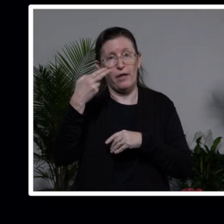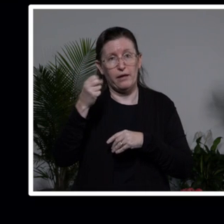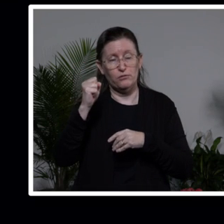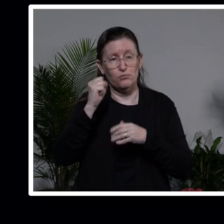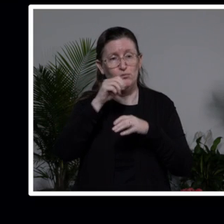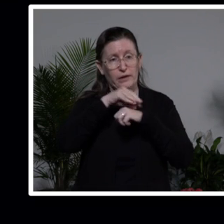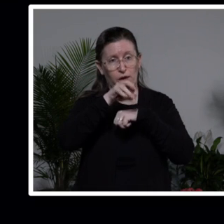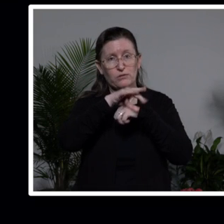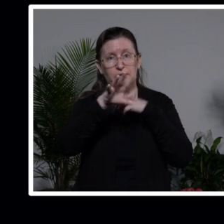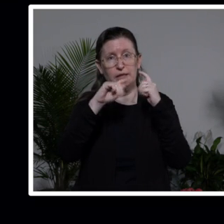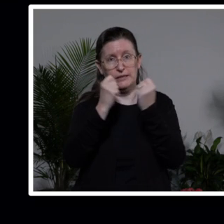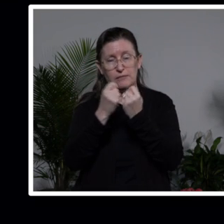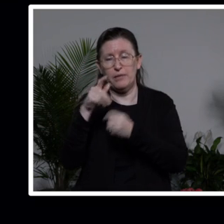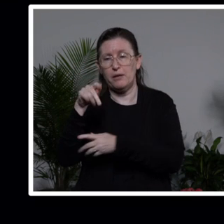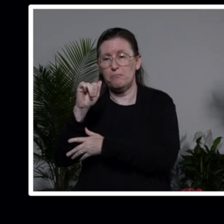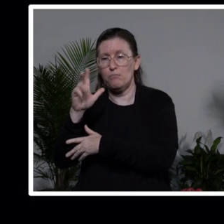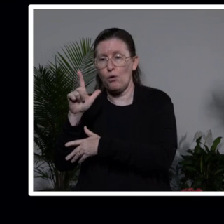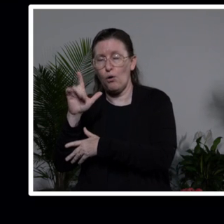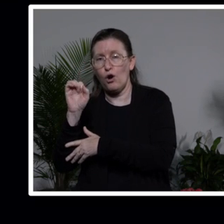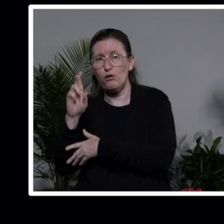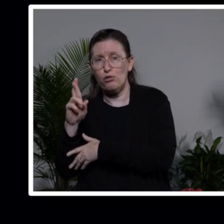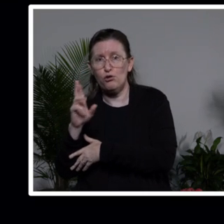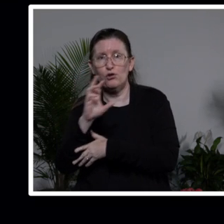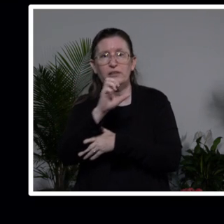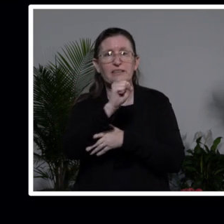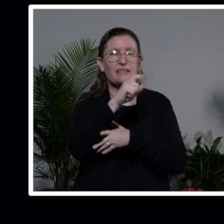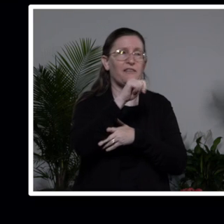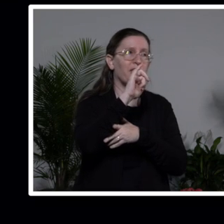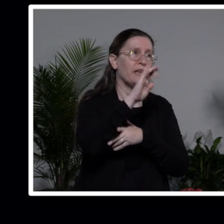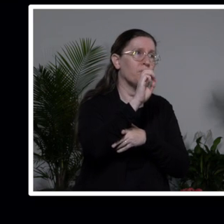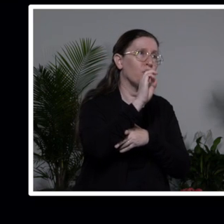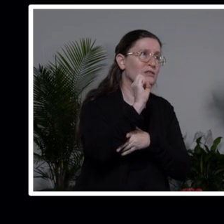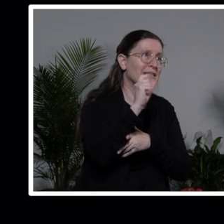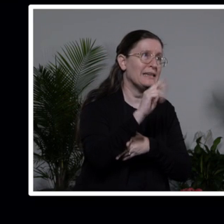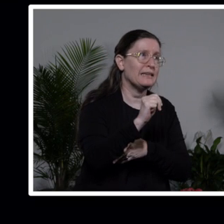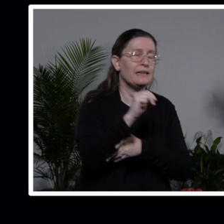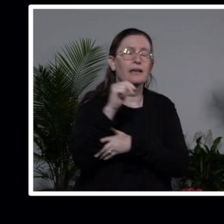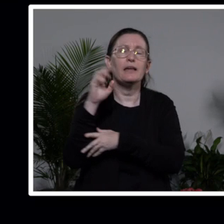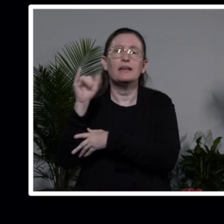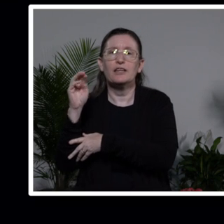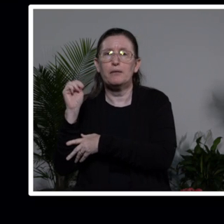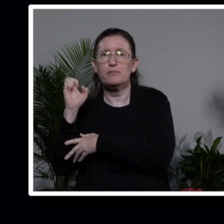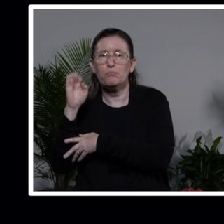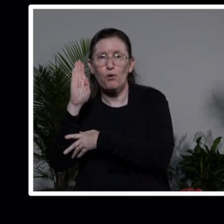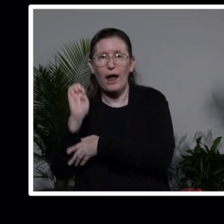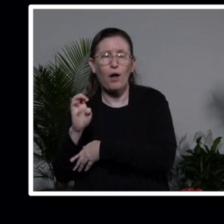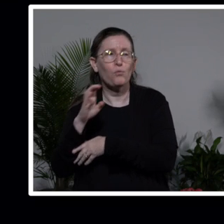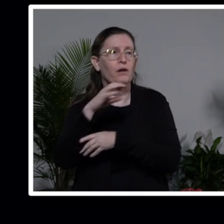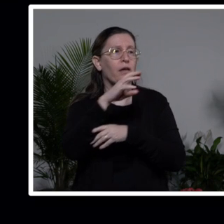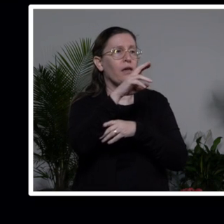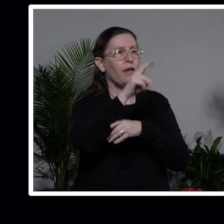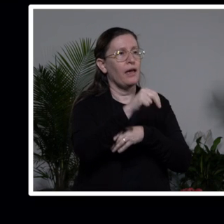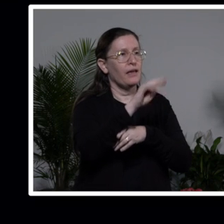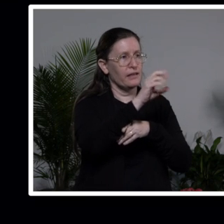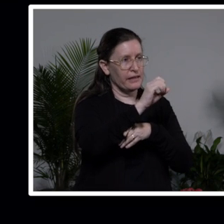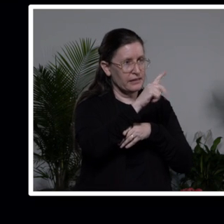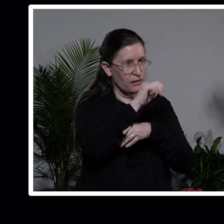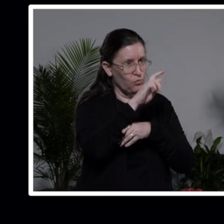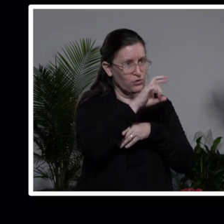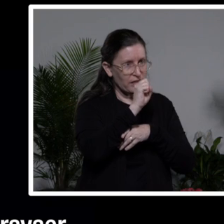Counseling Team, Paul Arthur, Stephanie Bluestein, Chandra Brown, James L. Key, Lindsay Curlin, and Caitlin